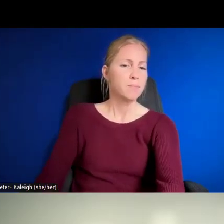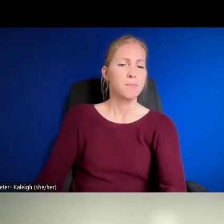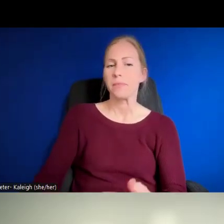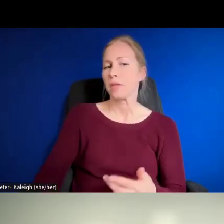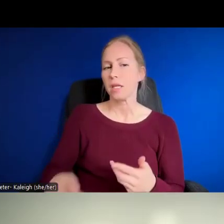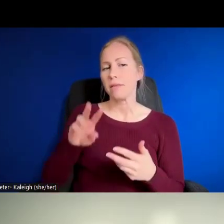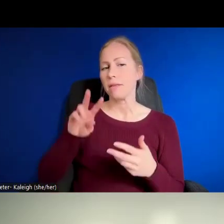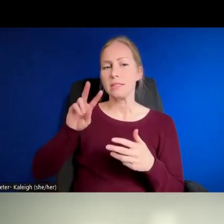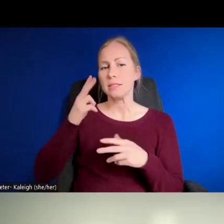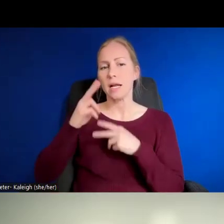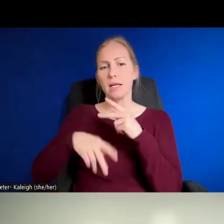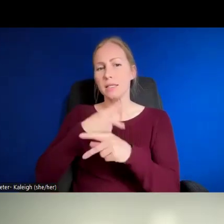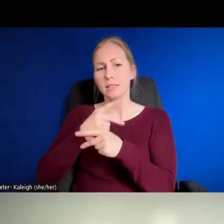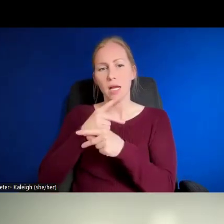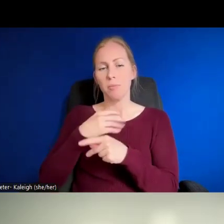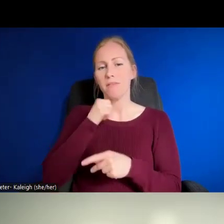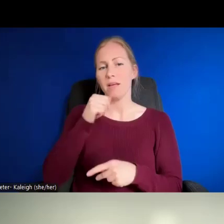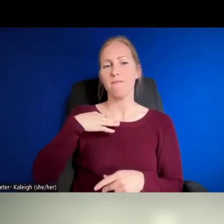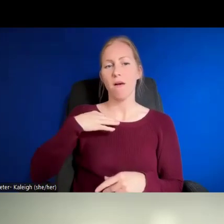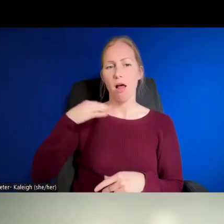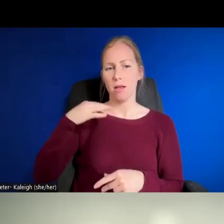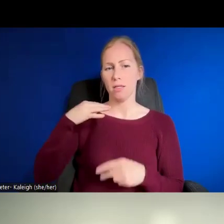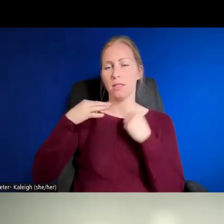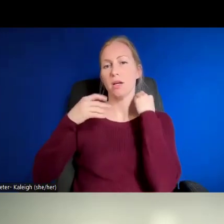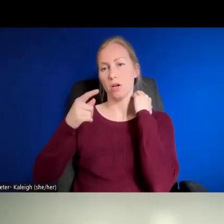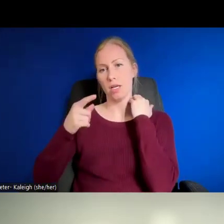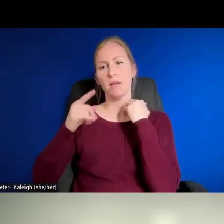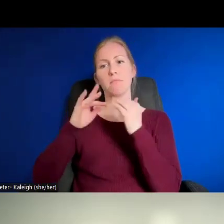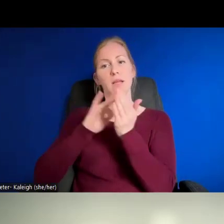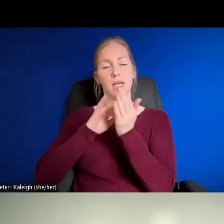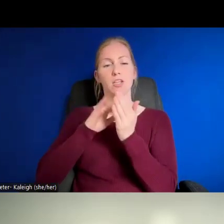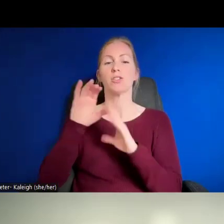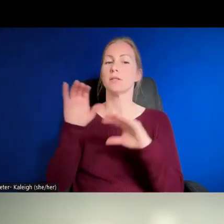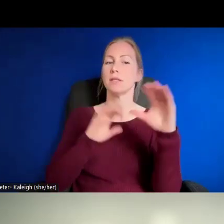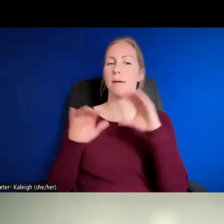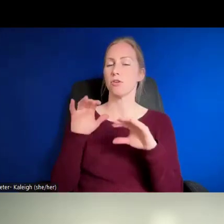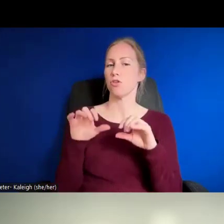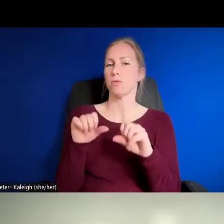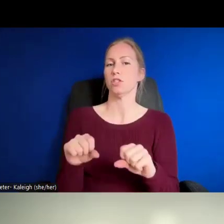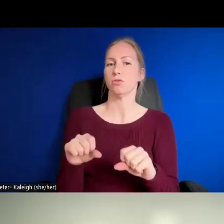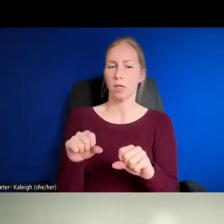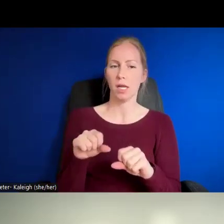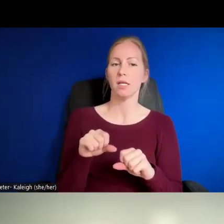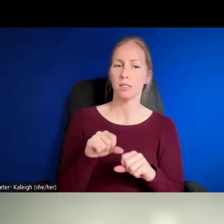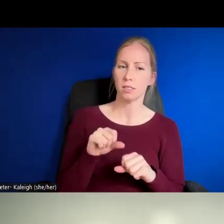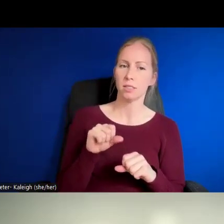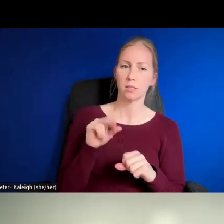medication in Massachusetts is the chemical restraint. As discussed,